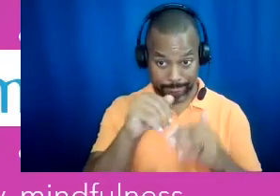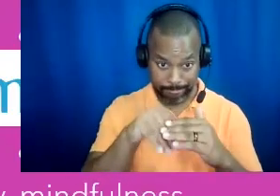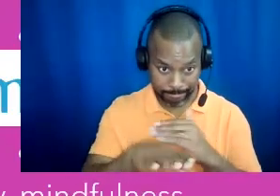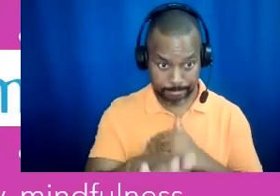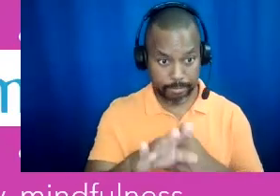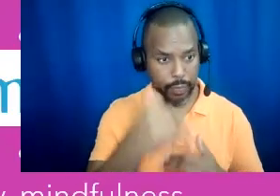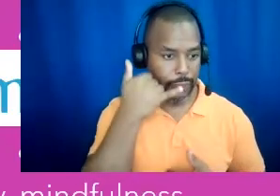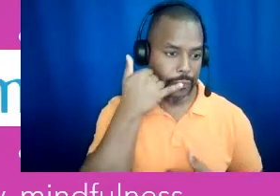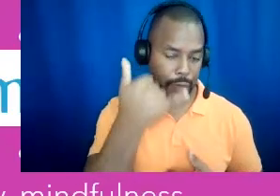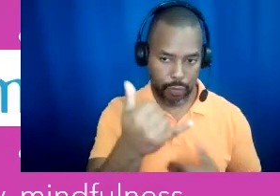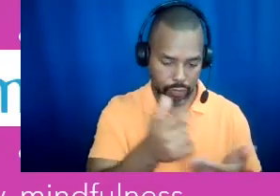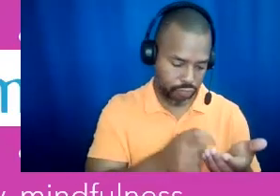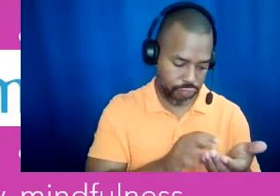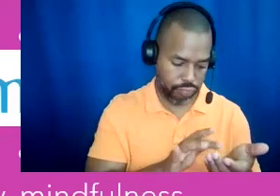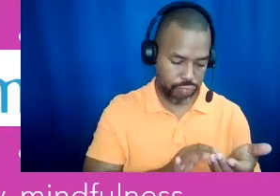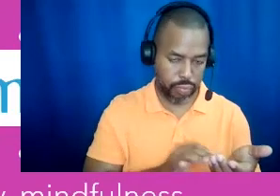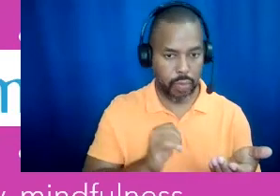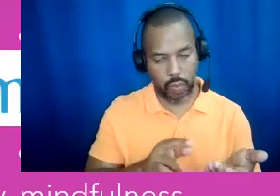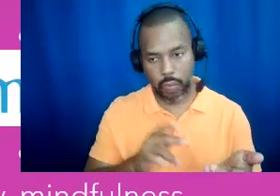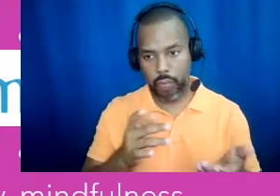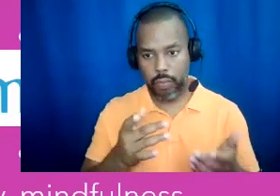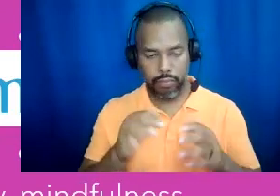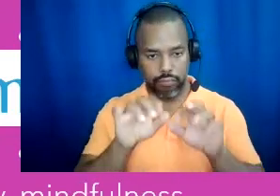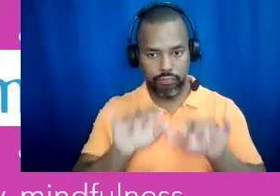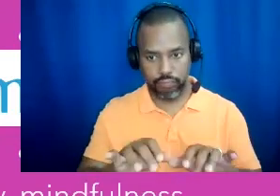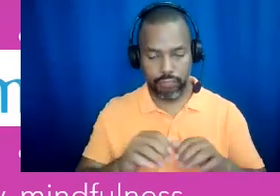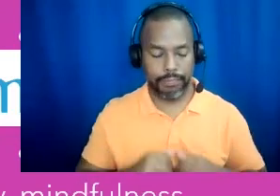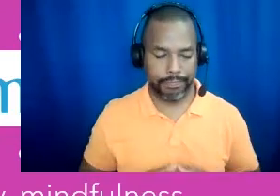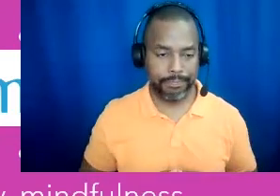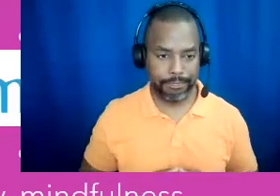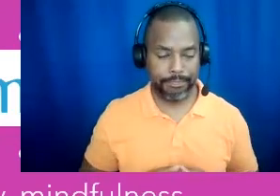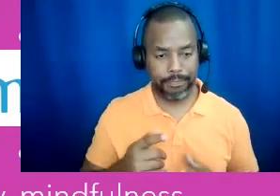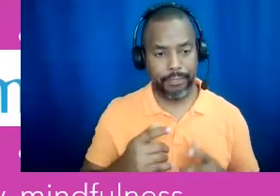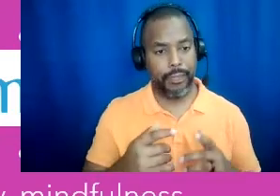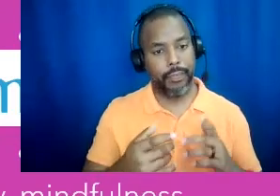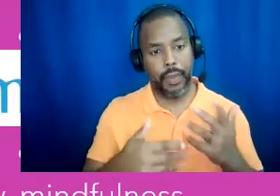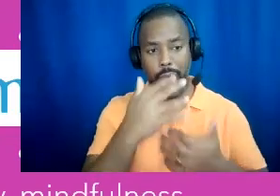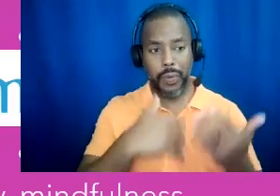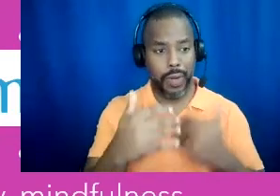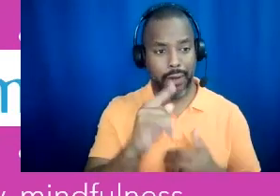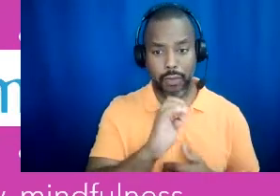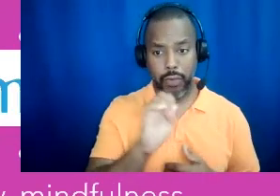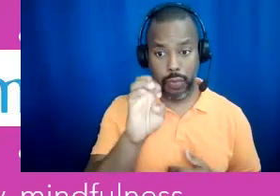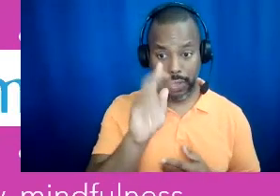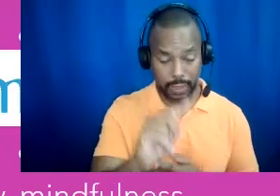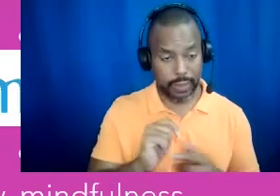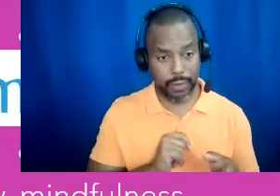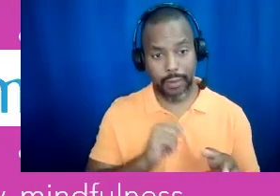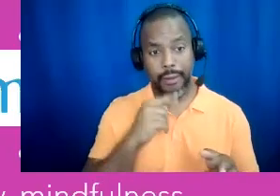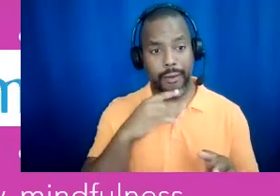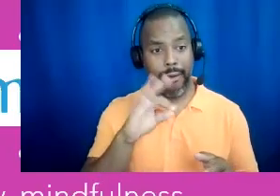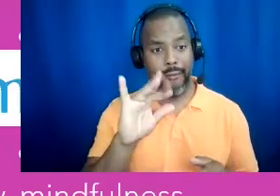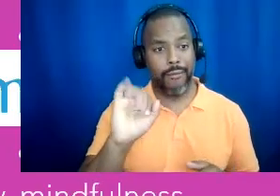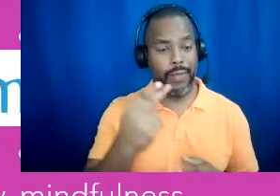your smartphone or you can log into simpleeap.com. You can get interactive toolkits, you can get flash courses, you can